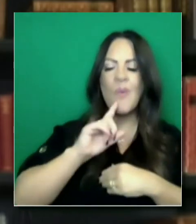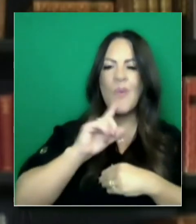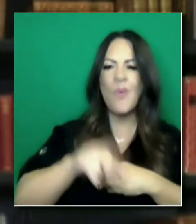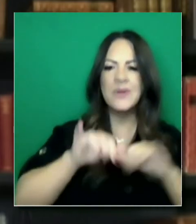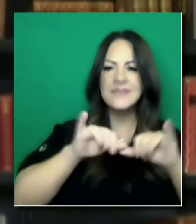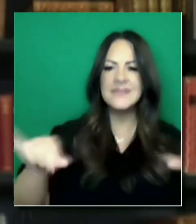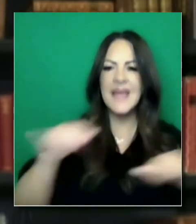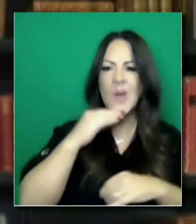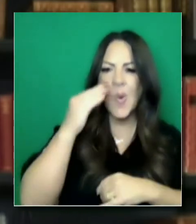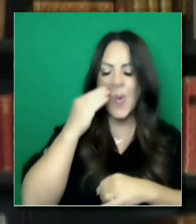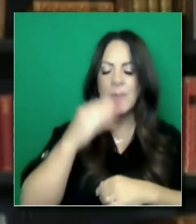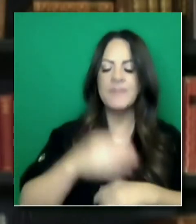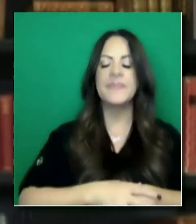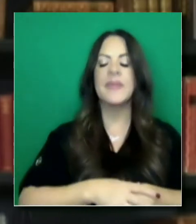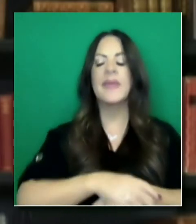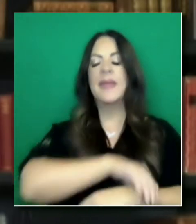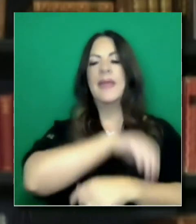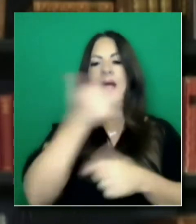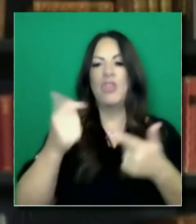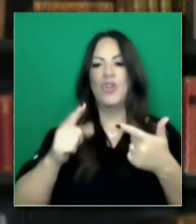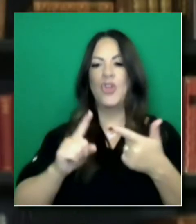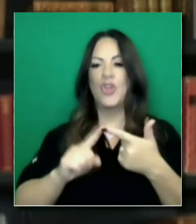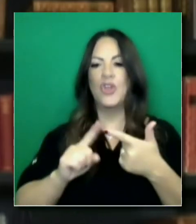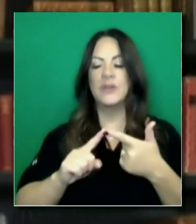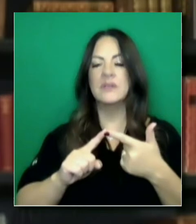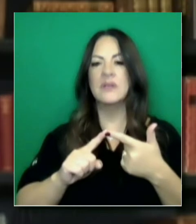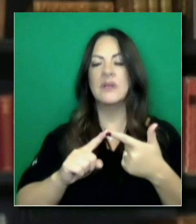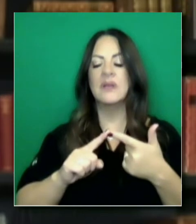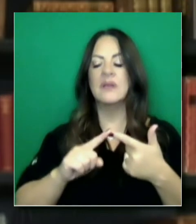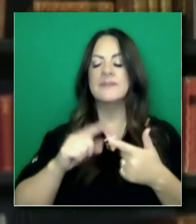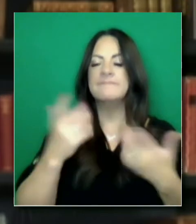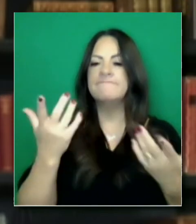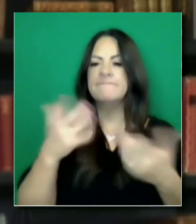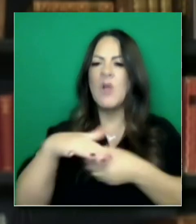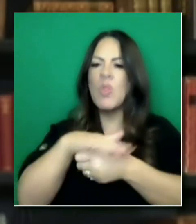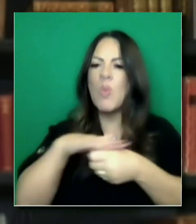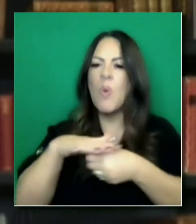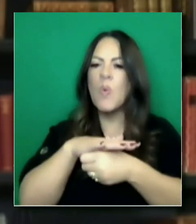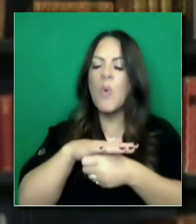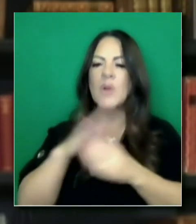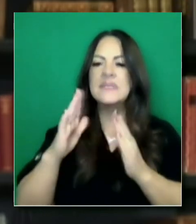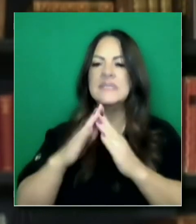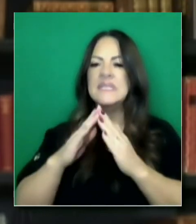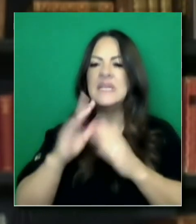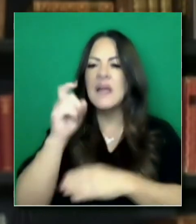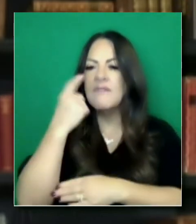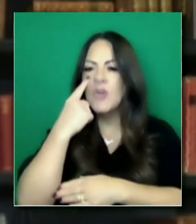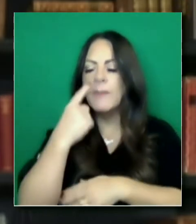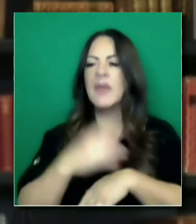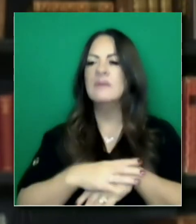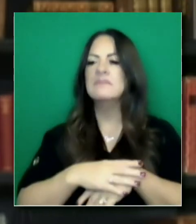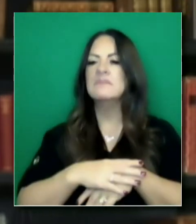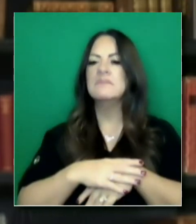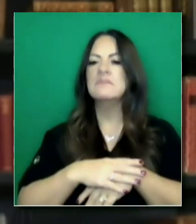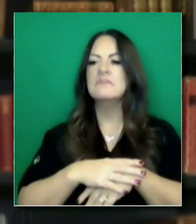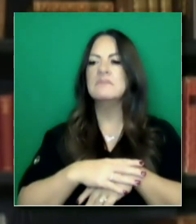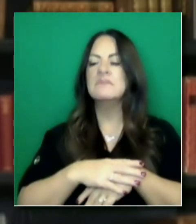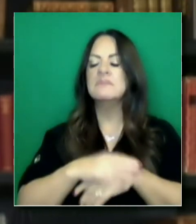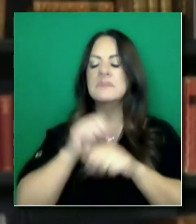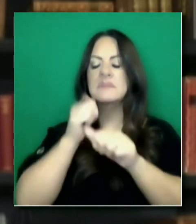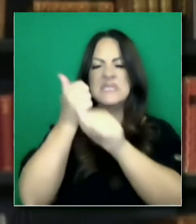is looking really at this, the impact on local governments and the immense responsibility that local governments